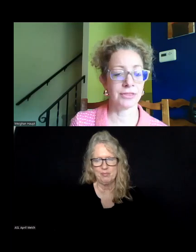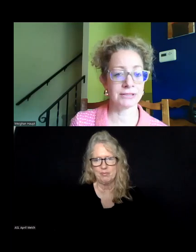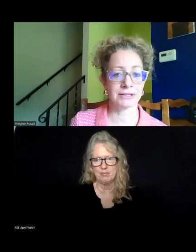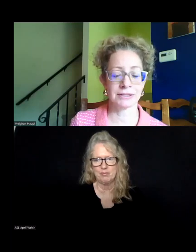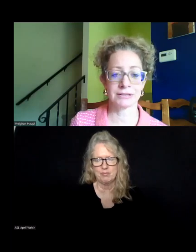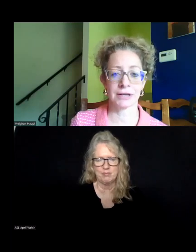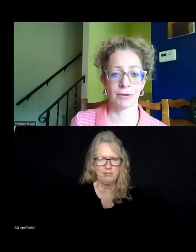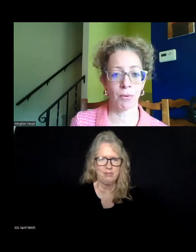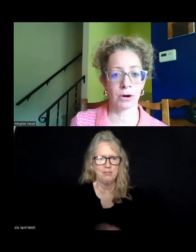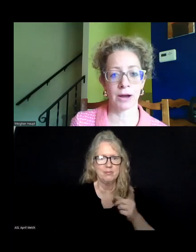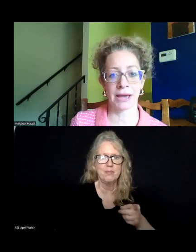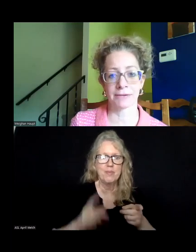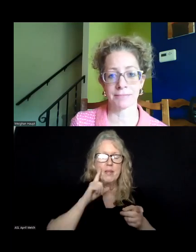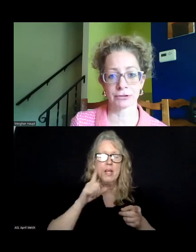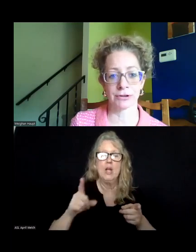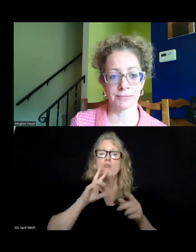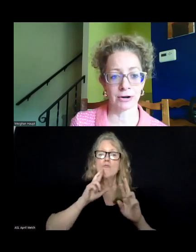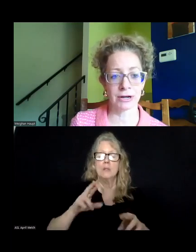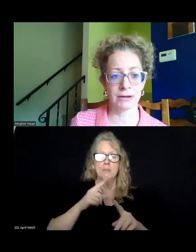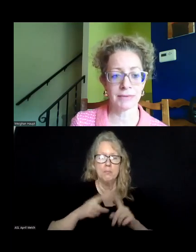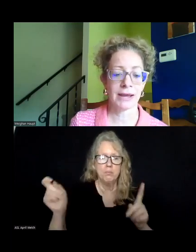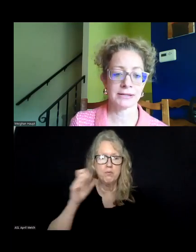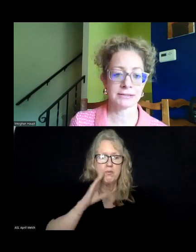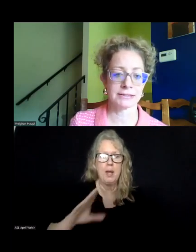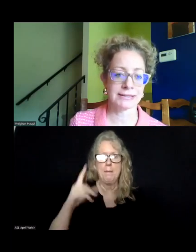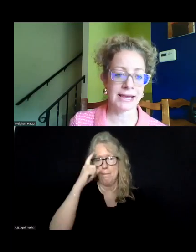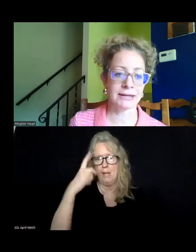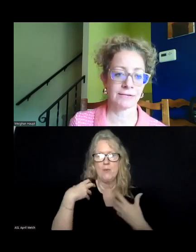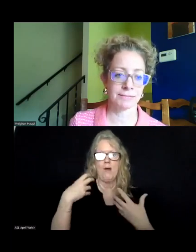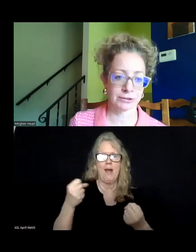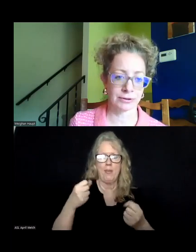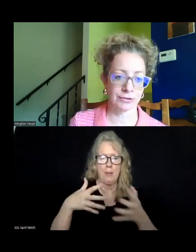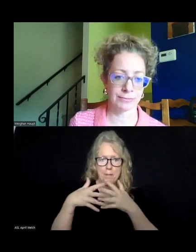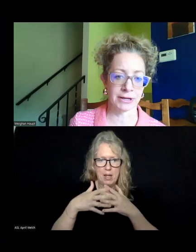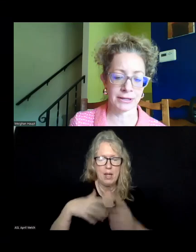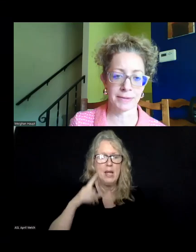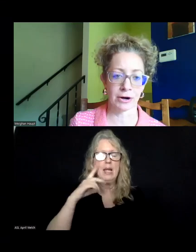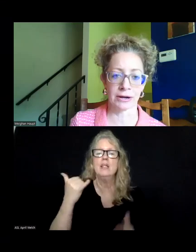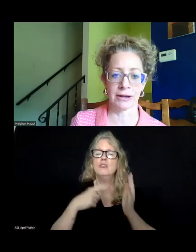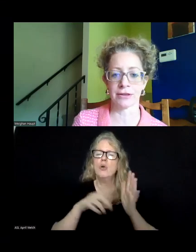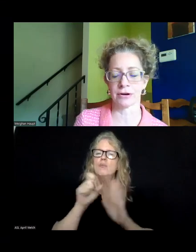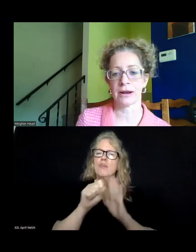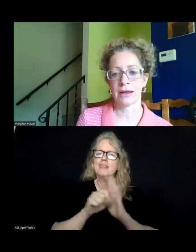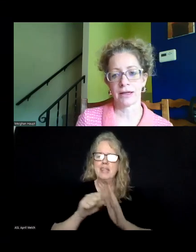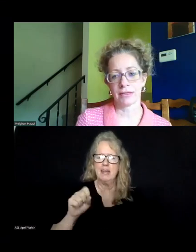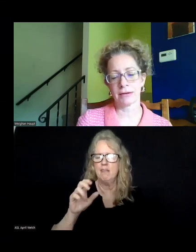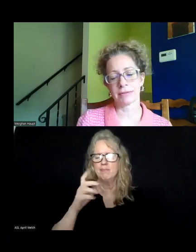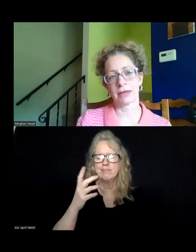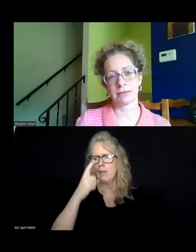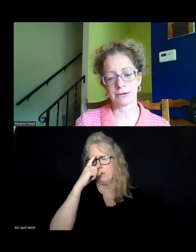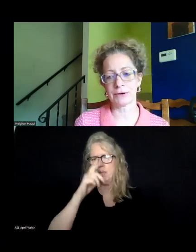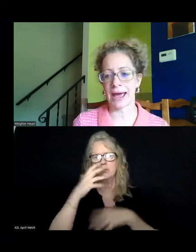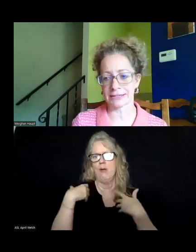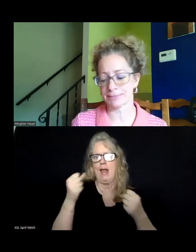And this is a report coming out of Mental Health America. It's the state of mental health in America. And there